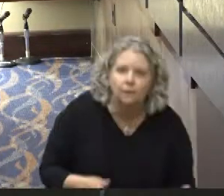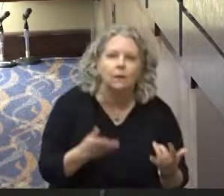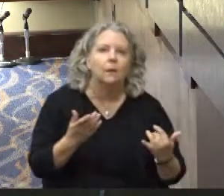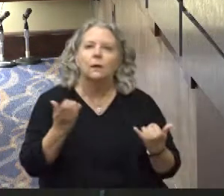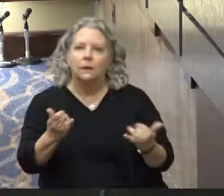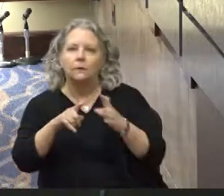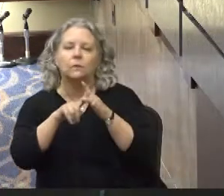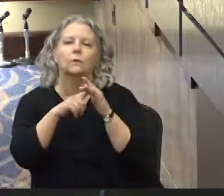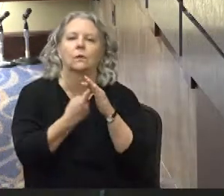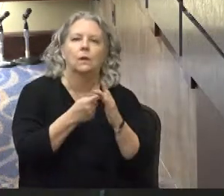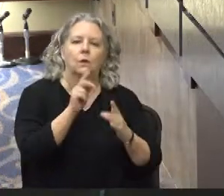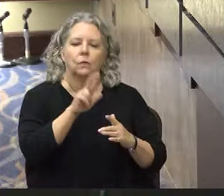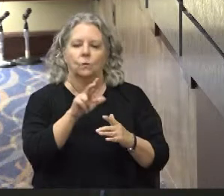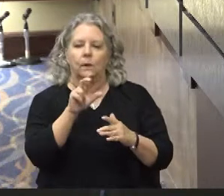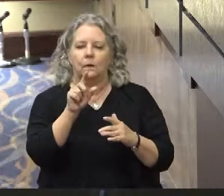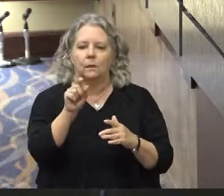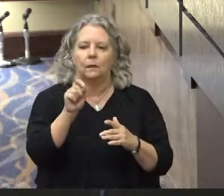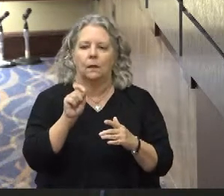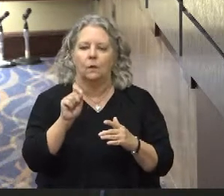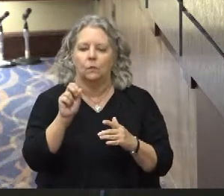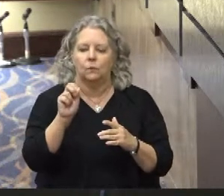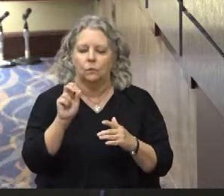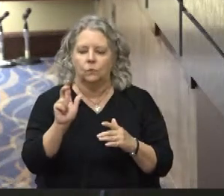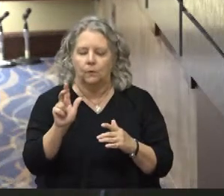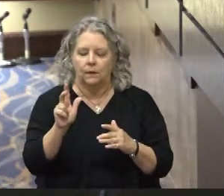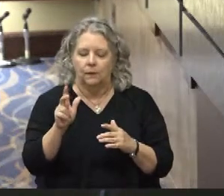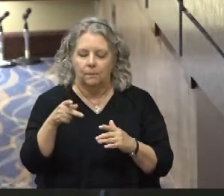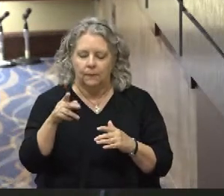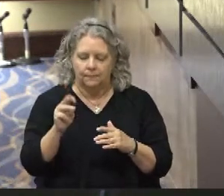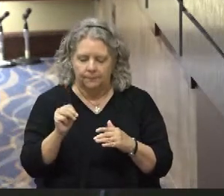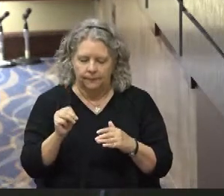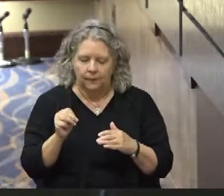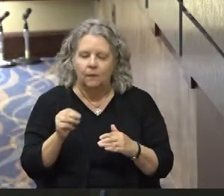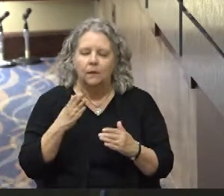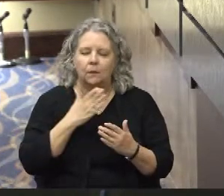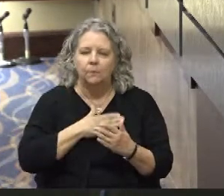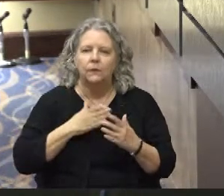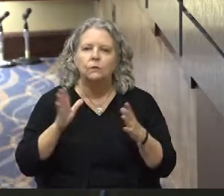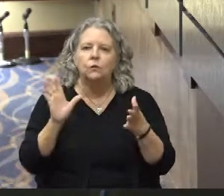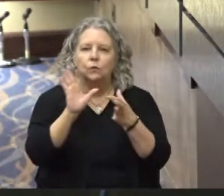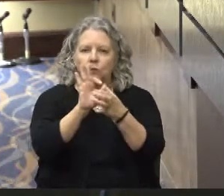Please join me for a moment of silence today.